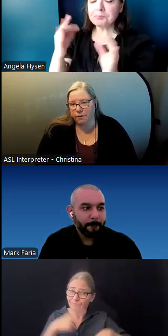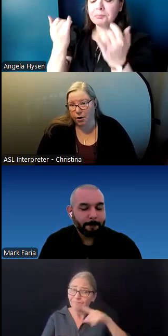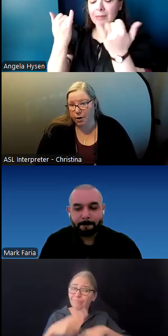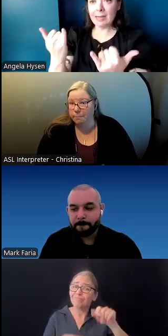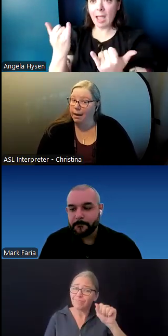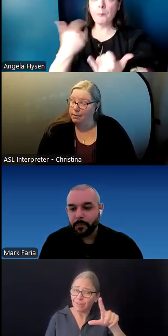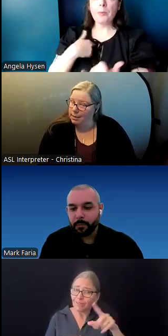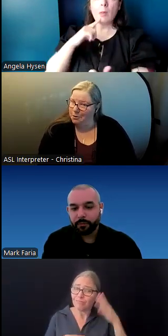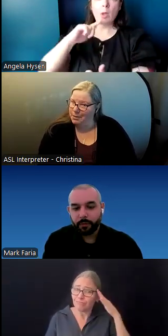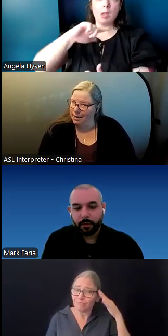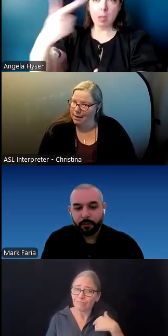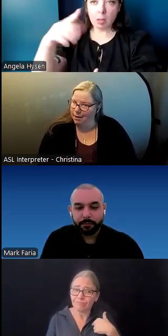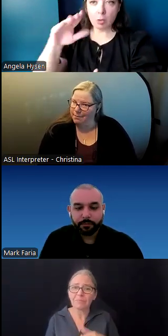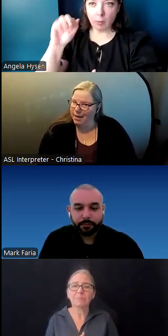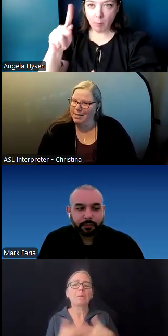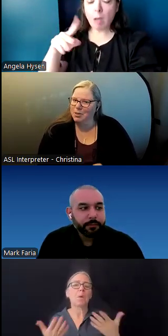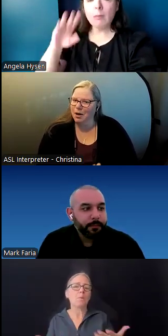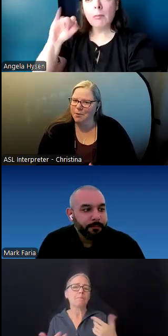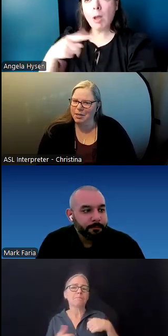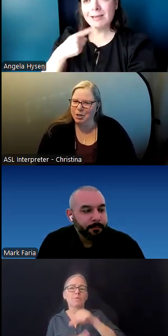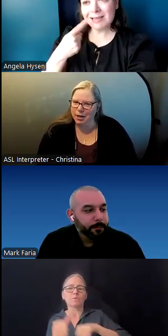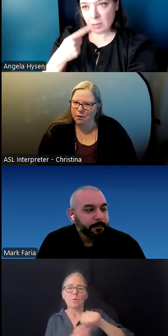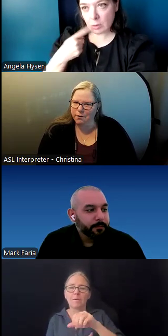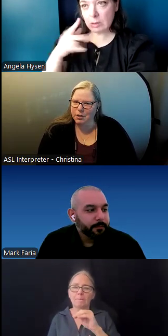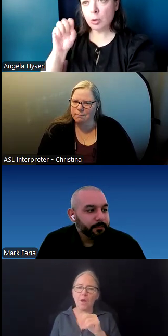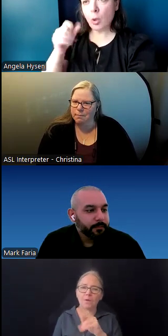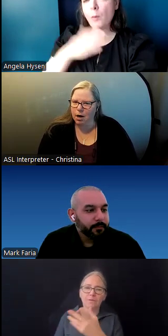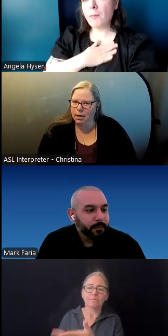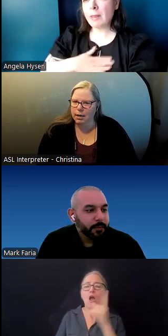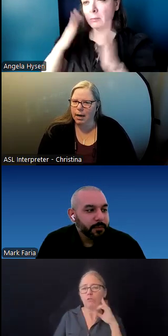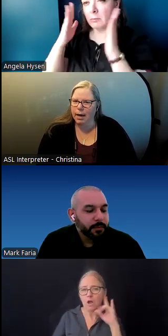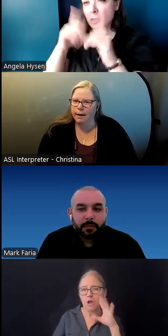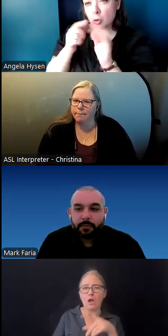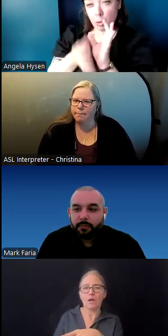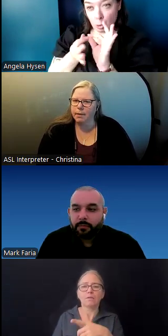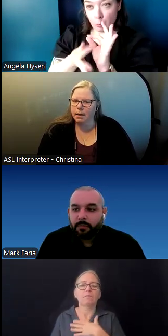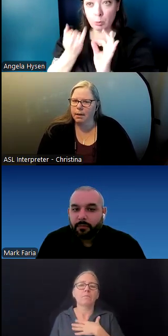who are hard of hearing, and he knows ASL. So I'm going to turn it over to Mark,